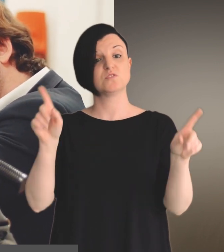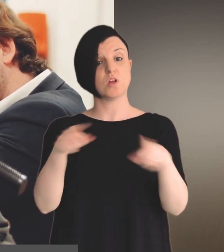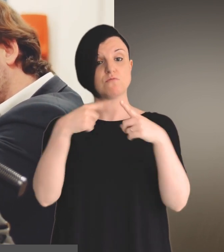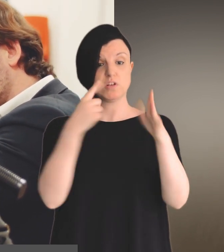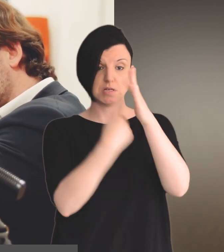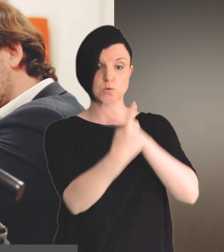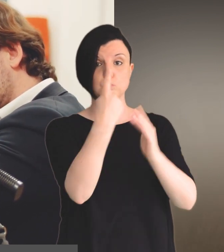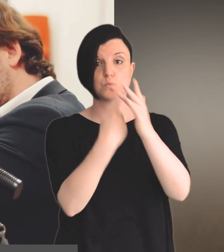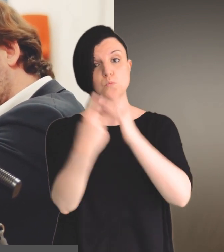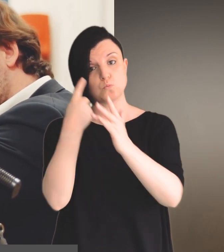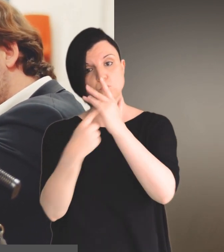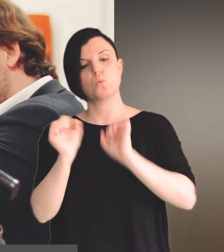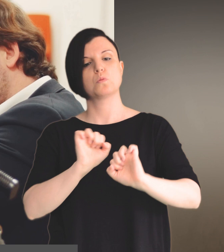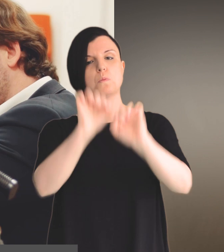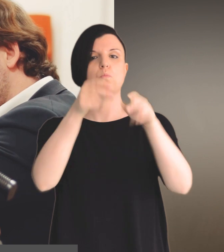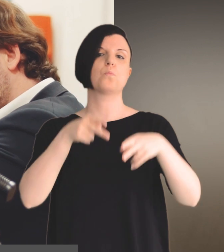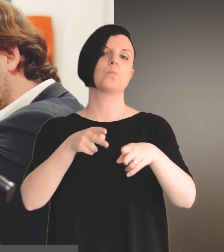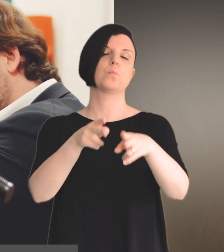studying and marking up